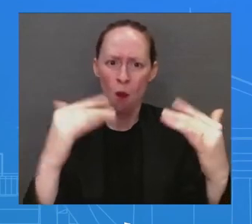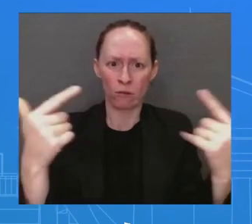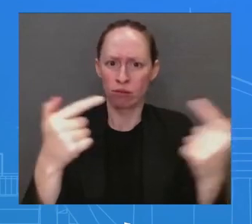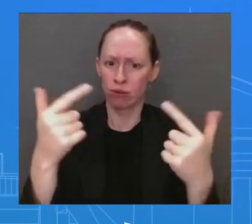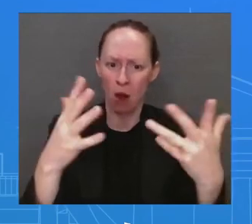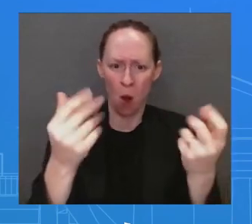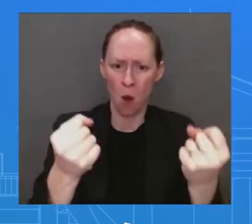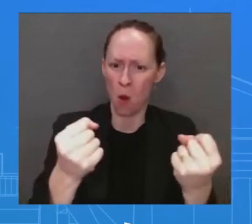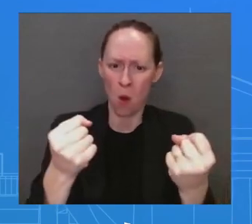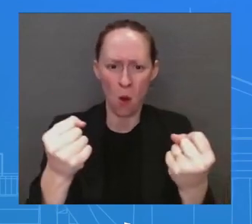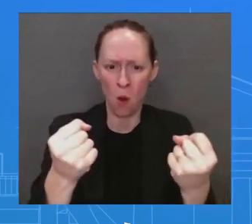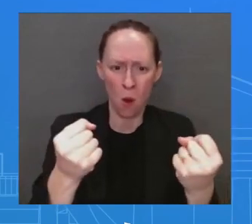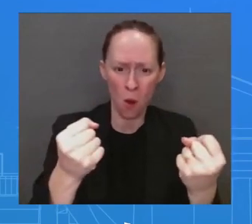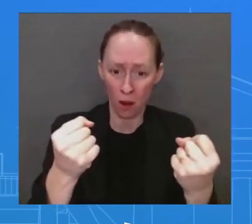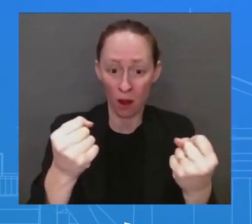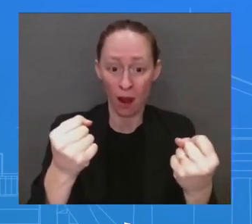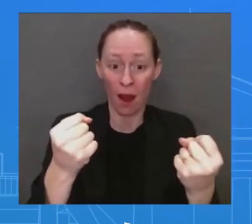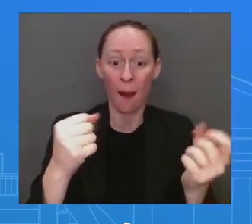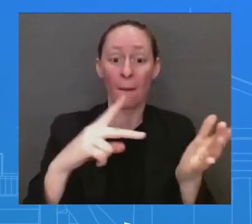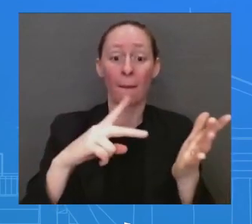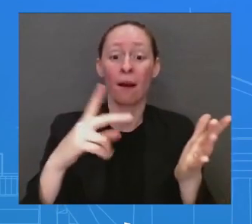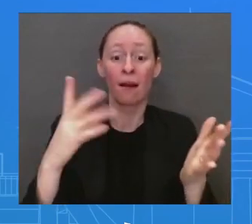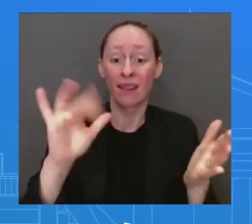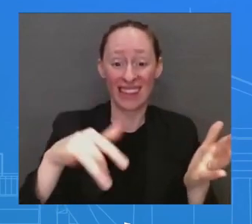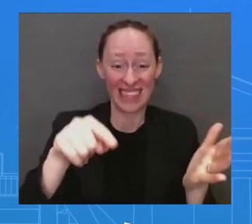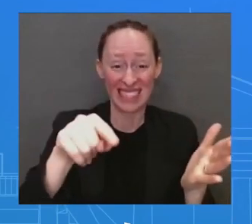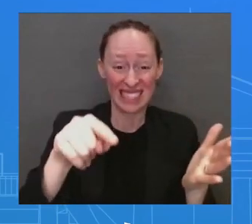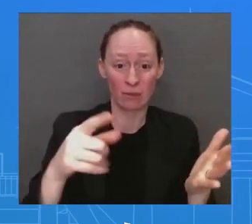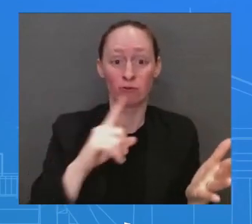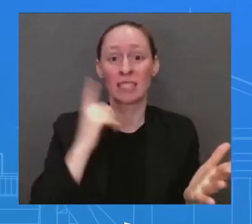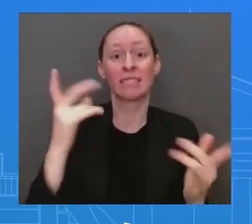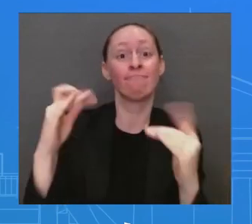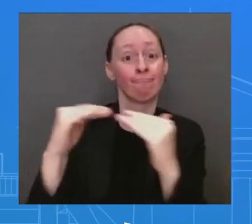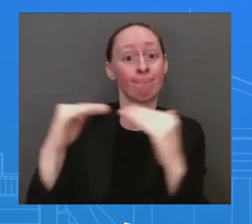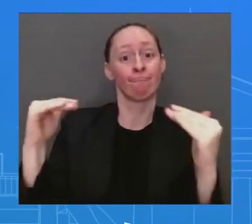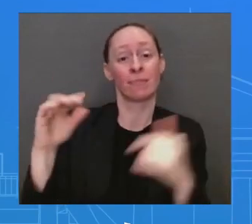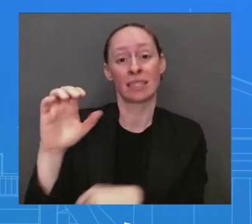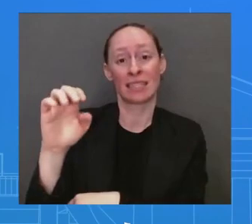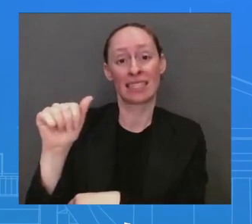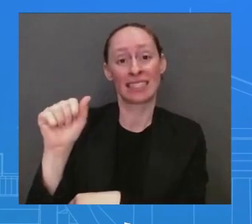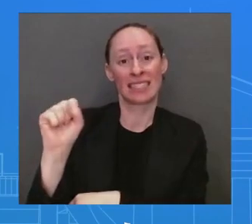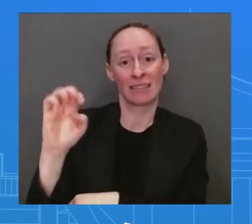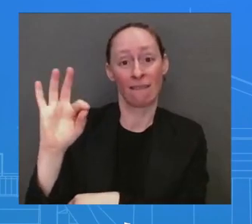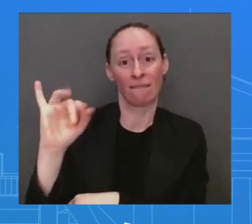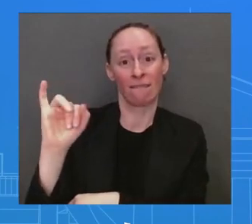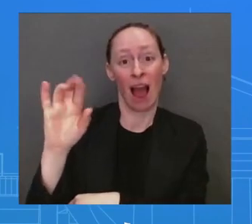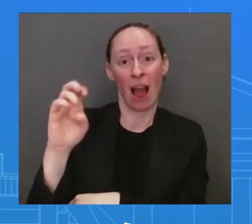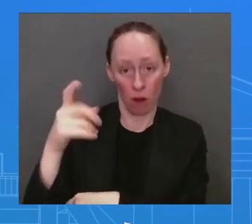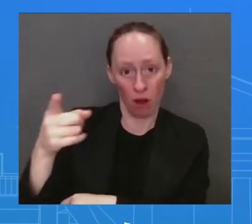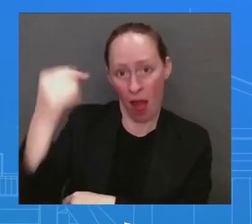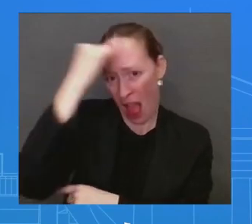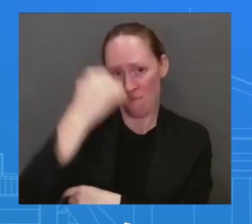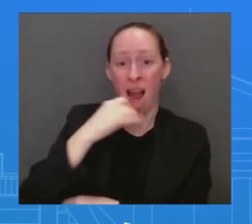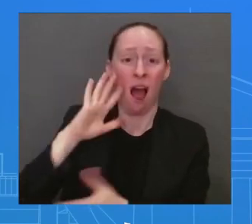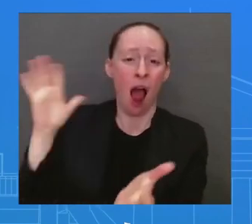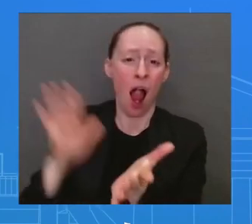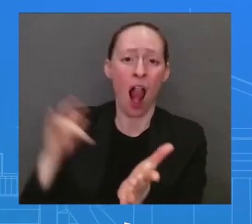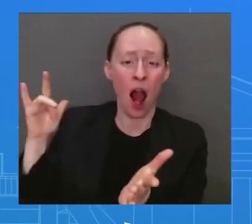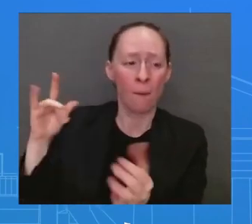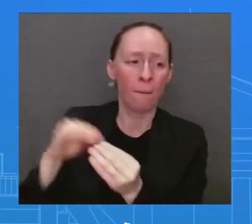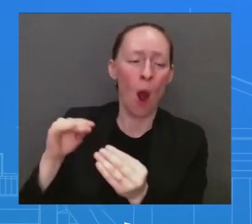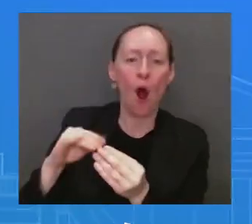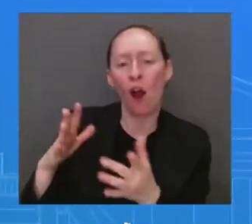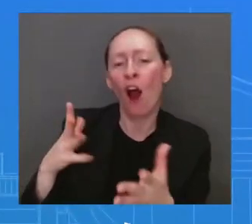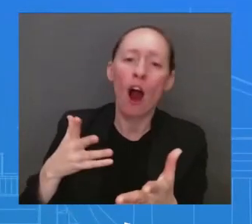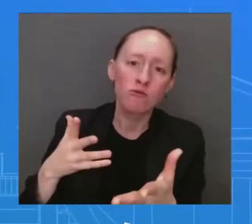saying a ceasefire. Again, right now, we believe a ceasefire benefits Hamas, a general ceasefire. And just to follow up on that, so could you clarify just